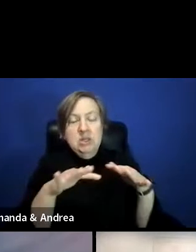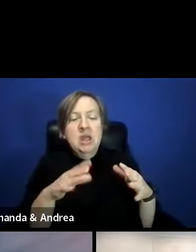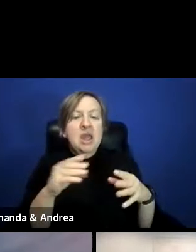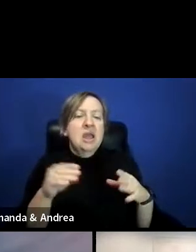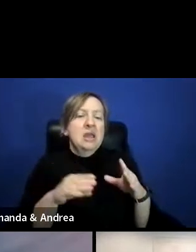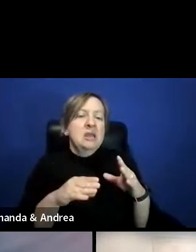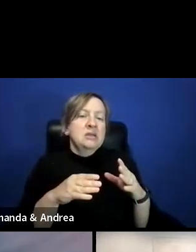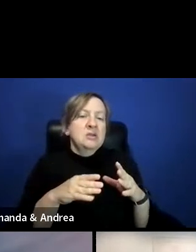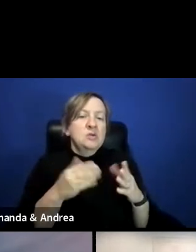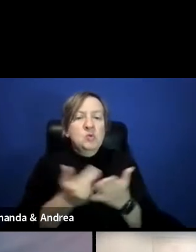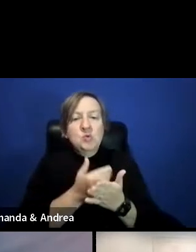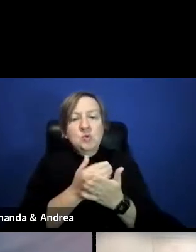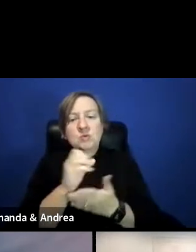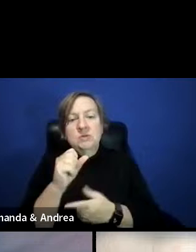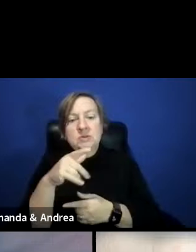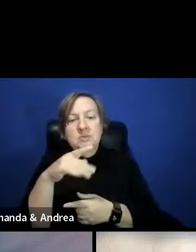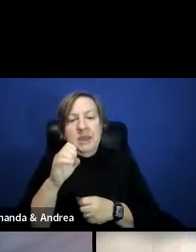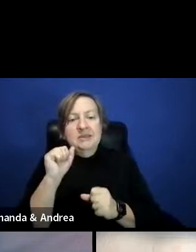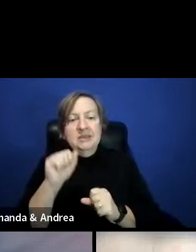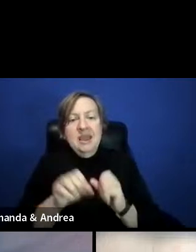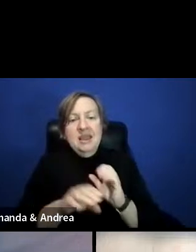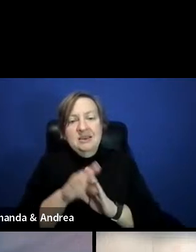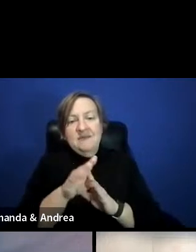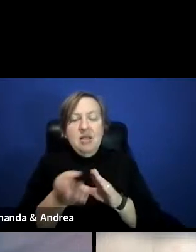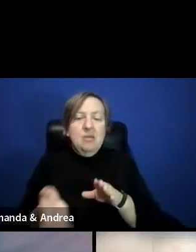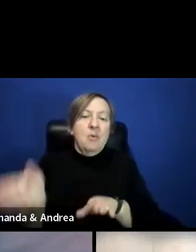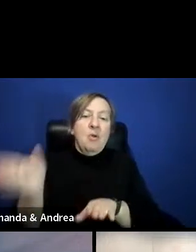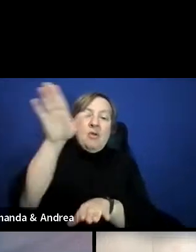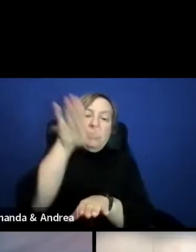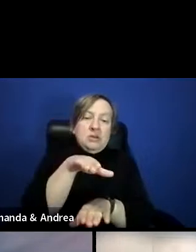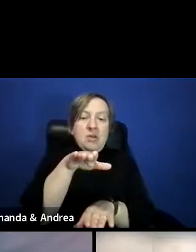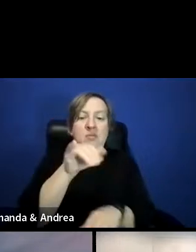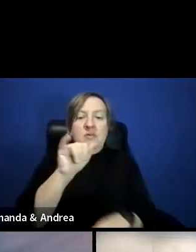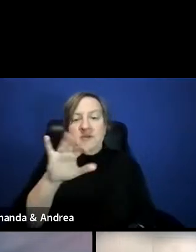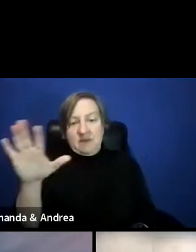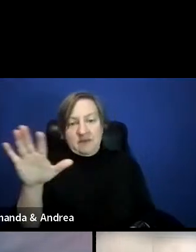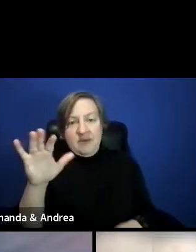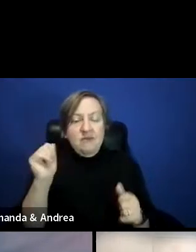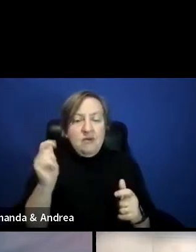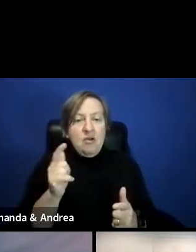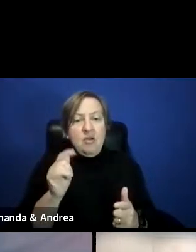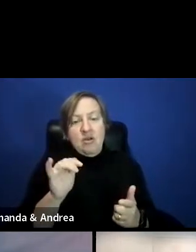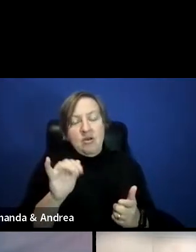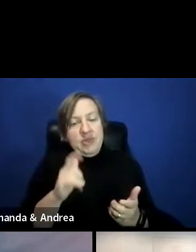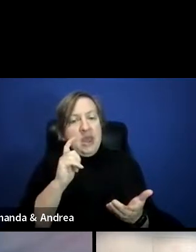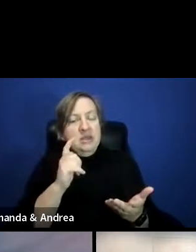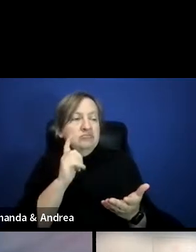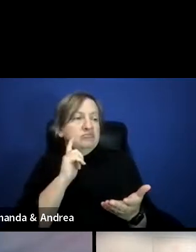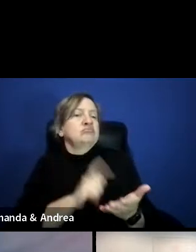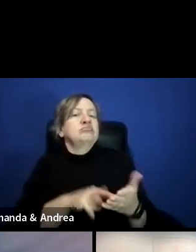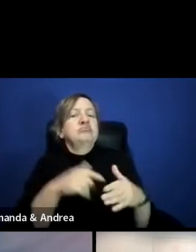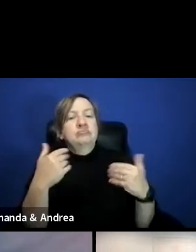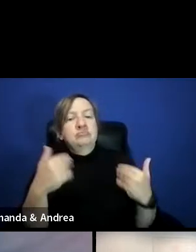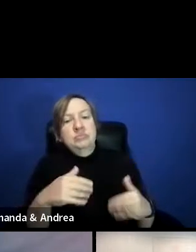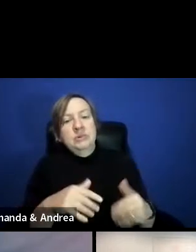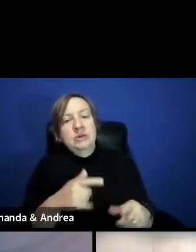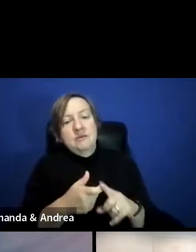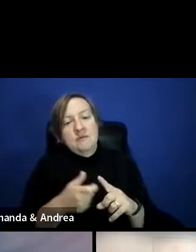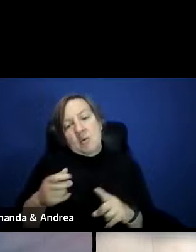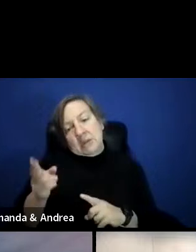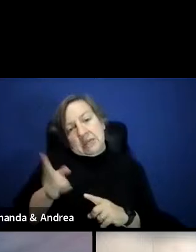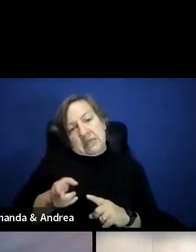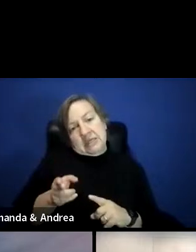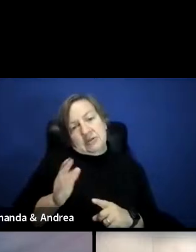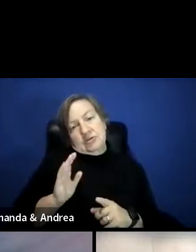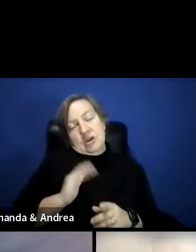new developable space on top of I-5. And this is all in recognition of the history of